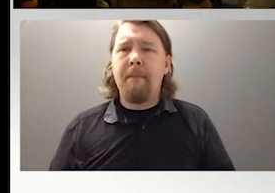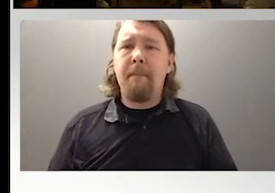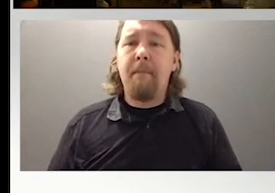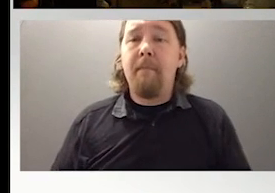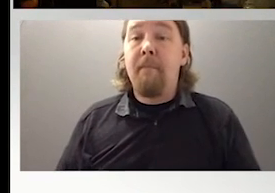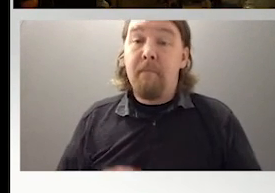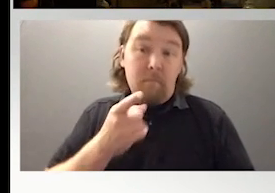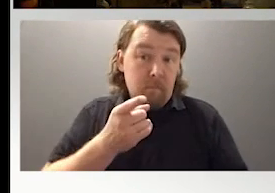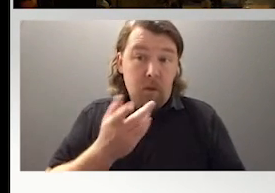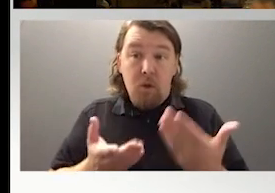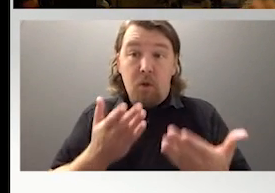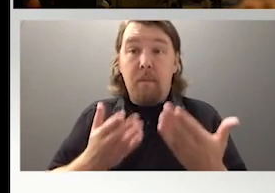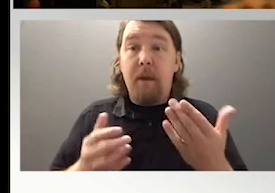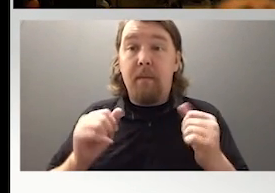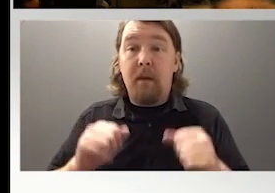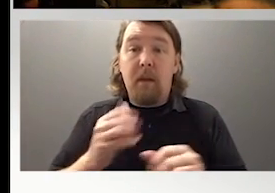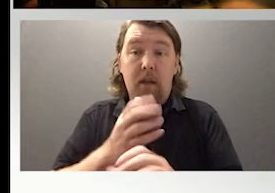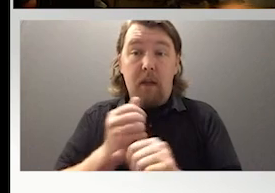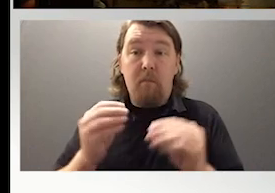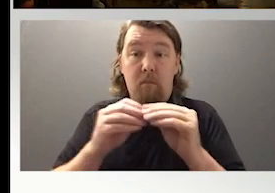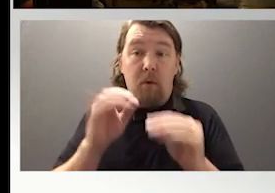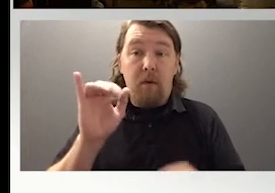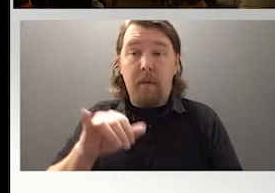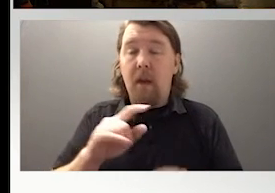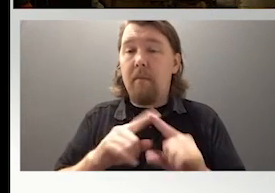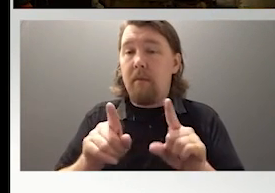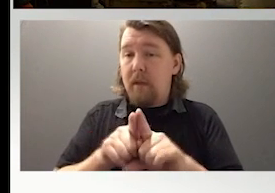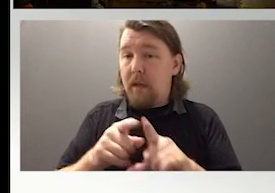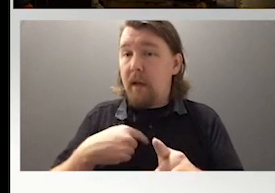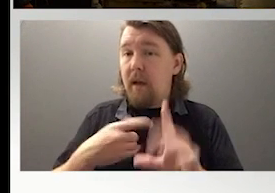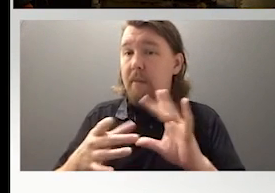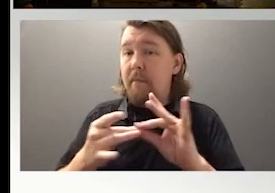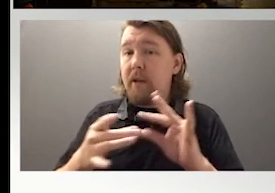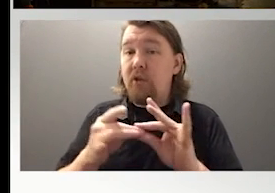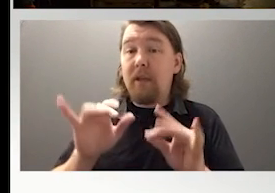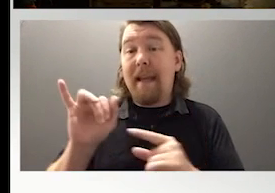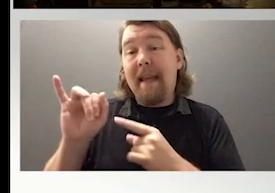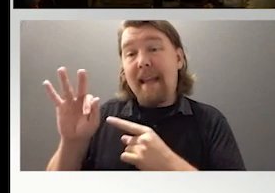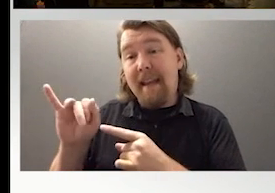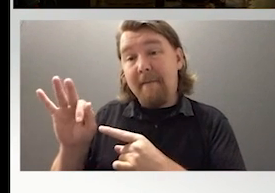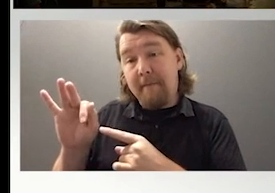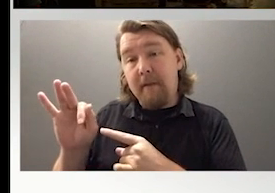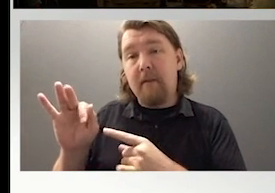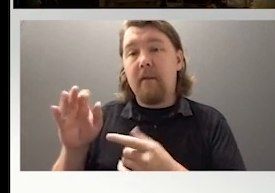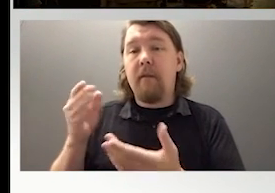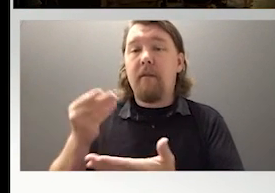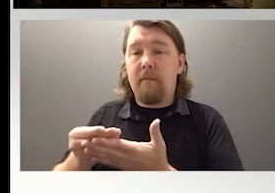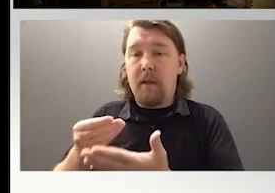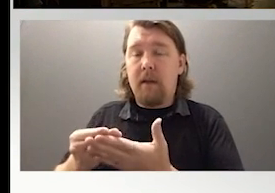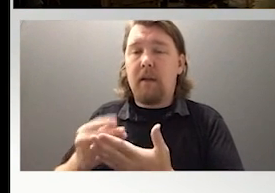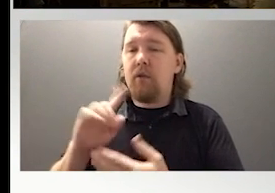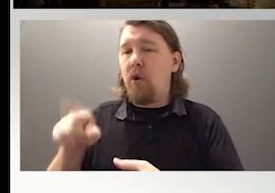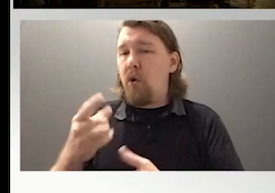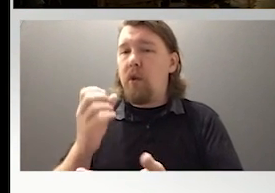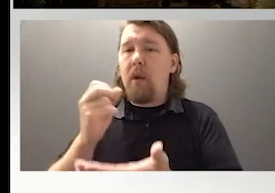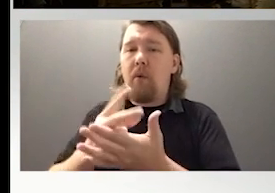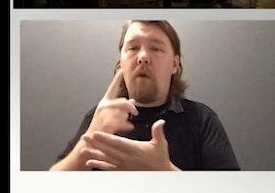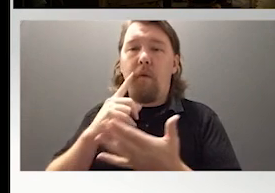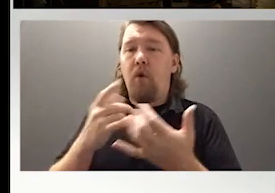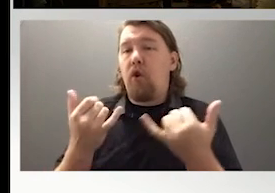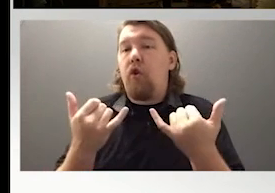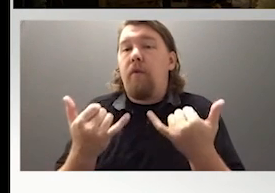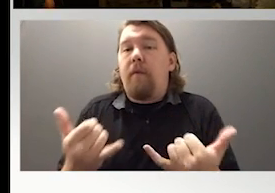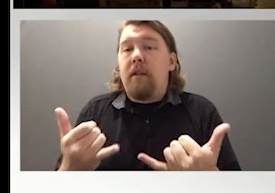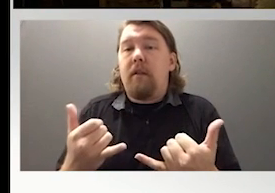You may be able to get more of that, but like I mentioned earlier, IFS funds are only approved for the current fiscal